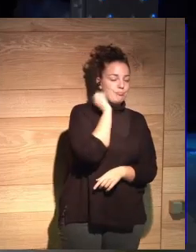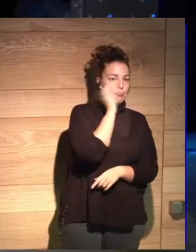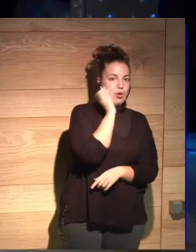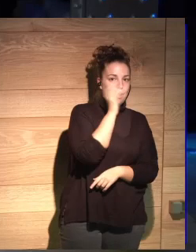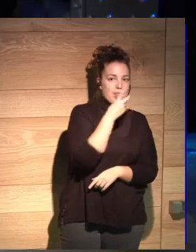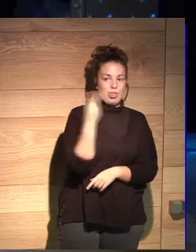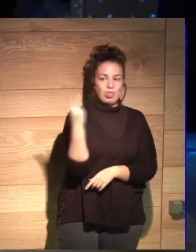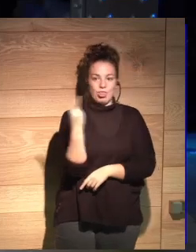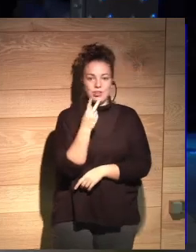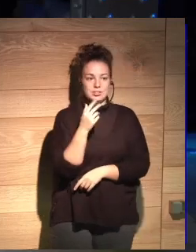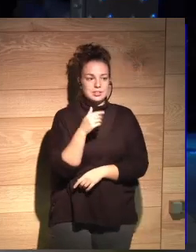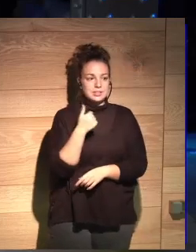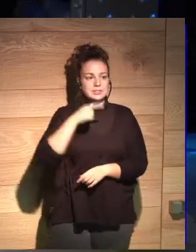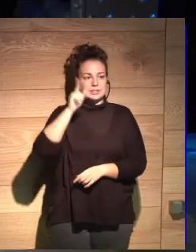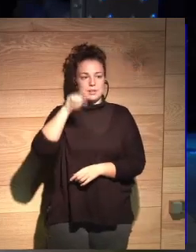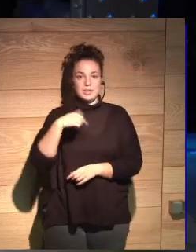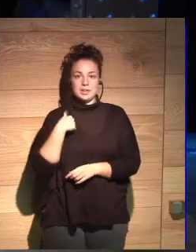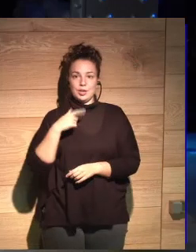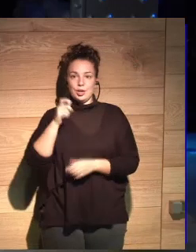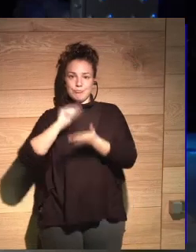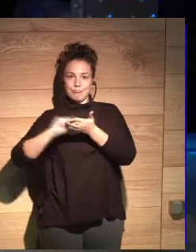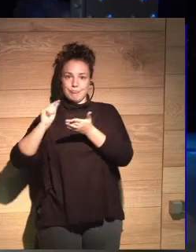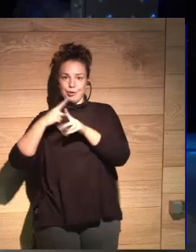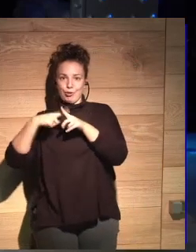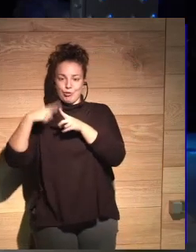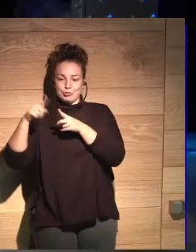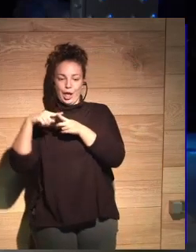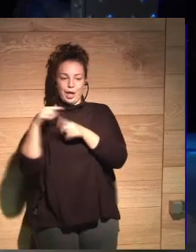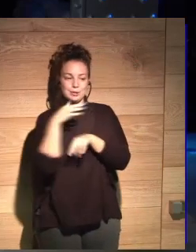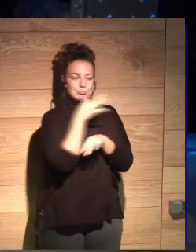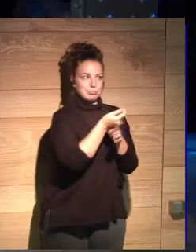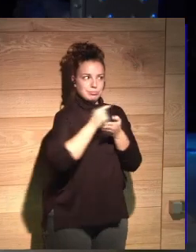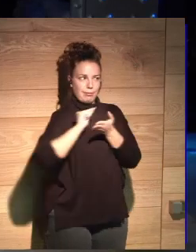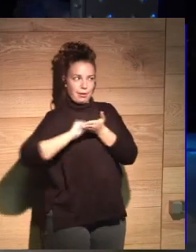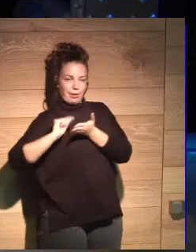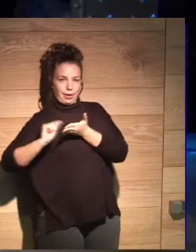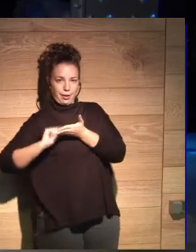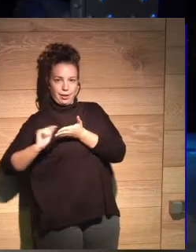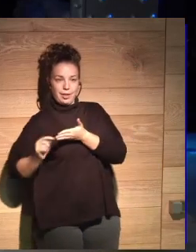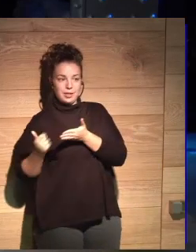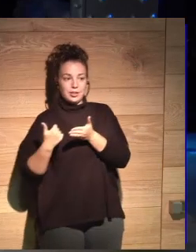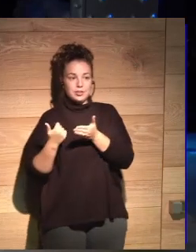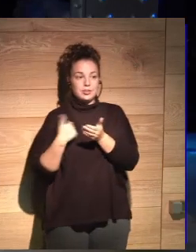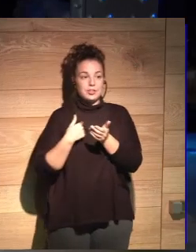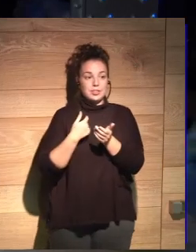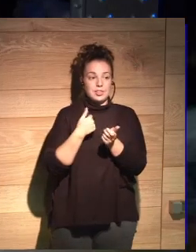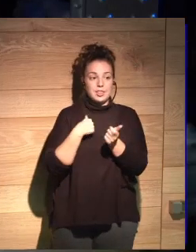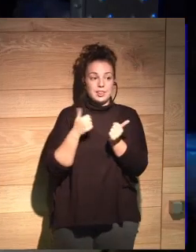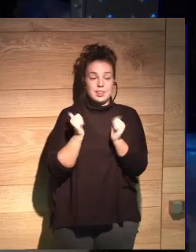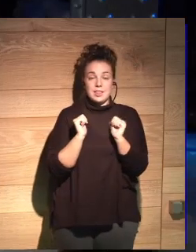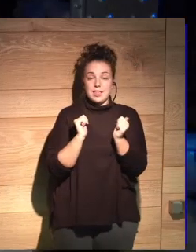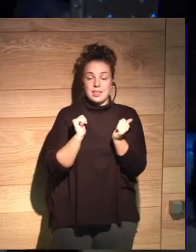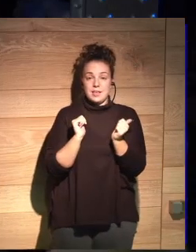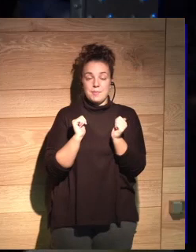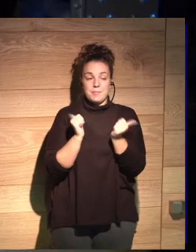presentations have been very different, and also the notes that I saw Anders taking while Juan Luis was